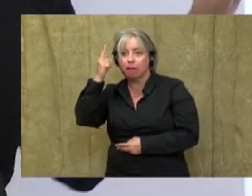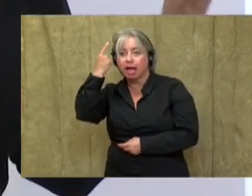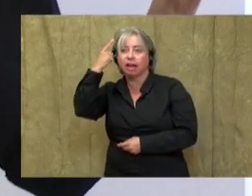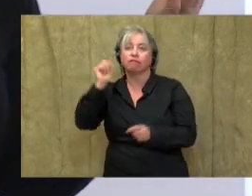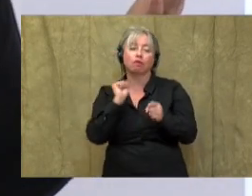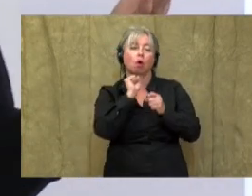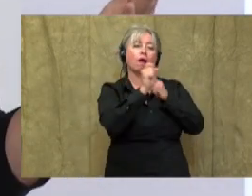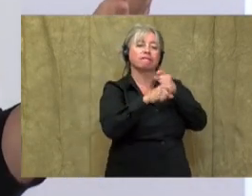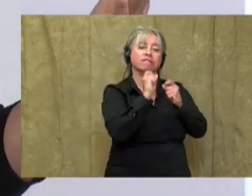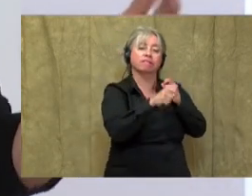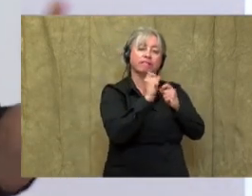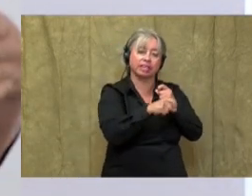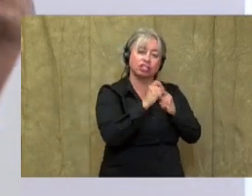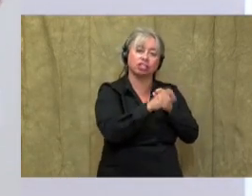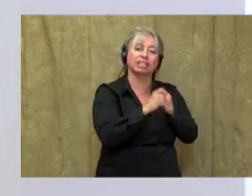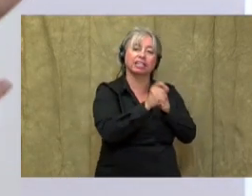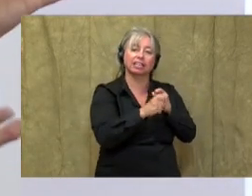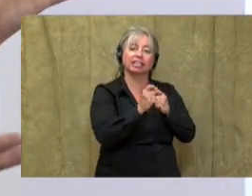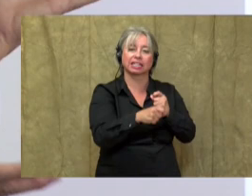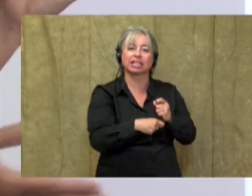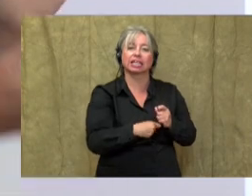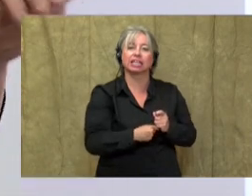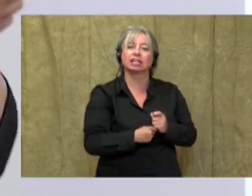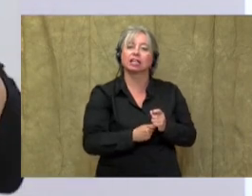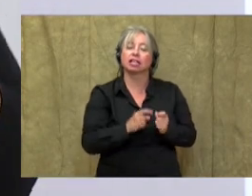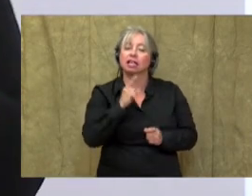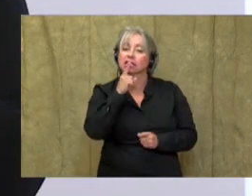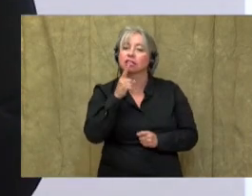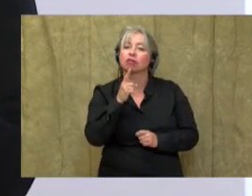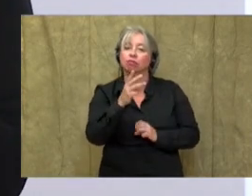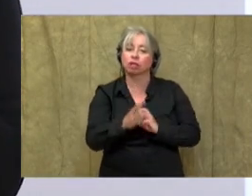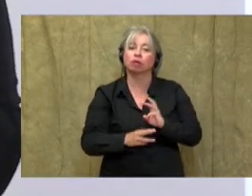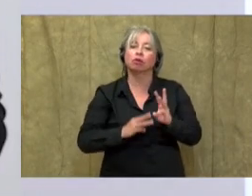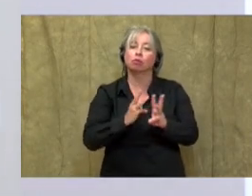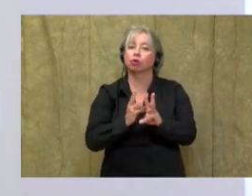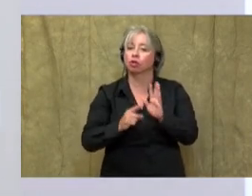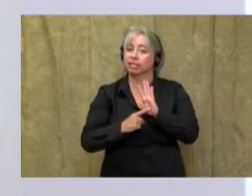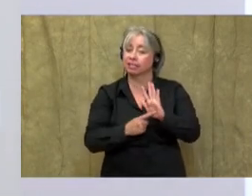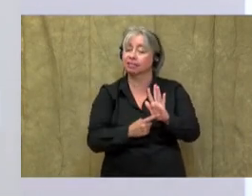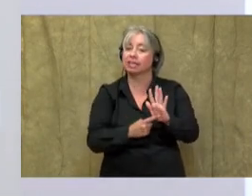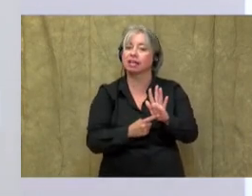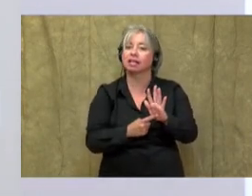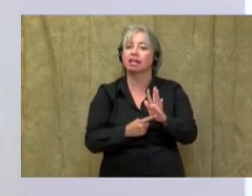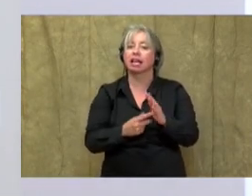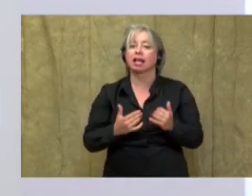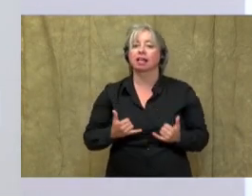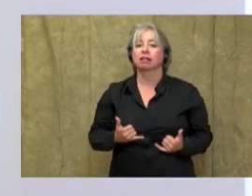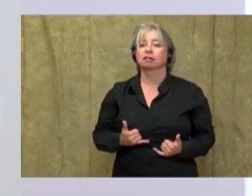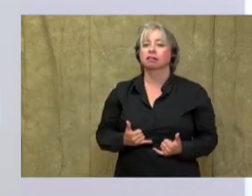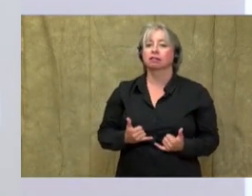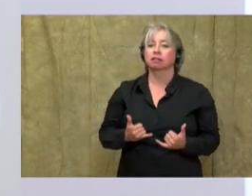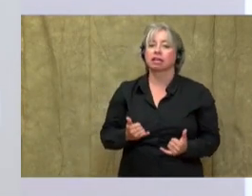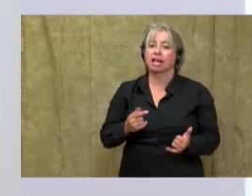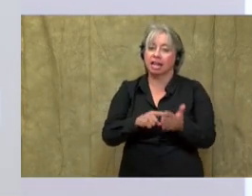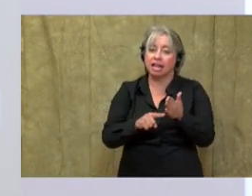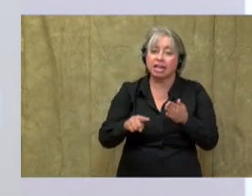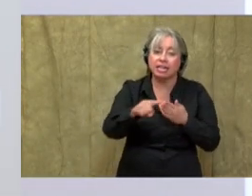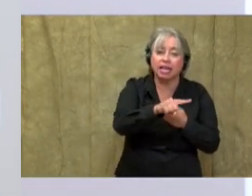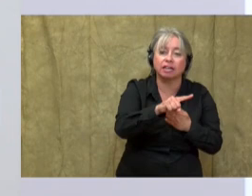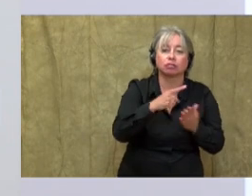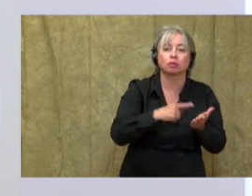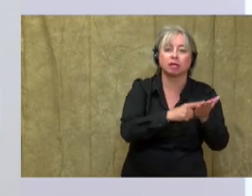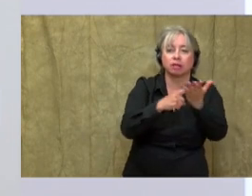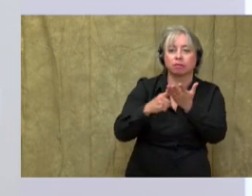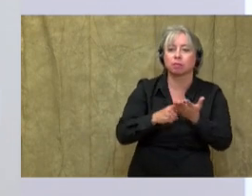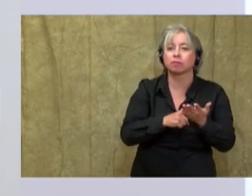a real world example for you. I just wanted to close up with that. Next week, we're going to talk about